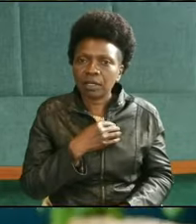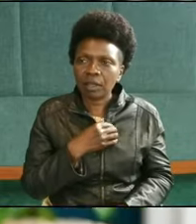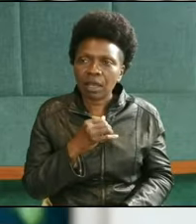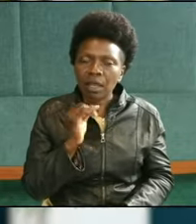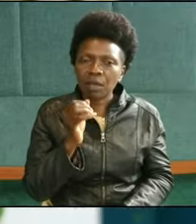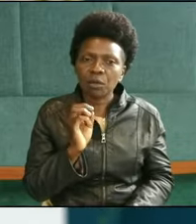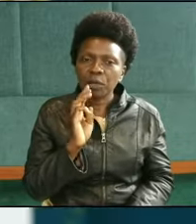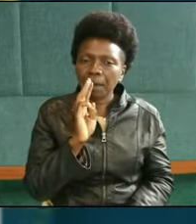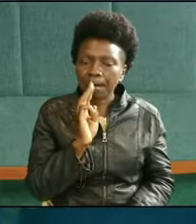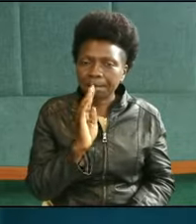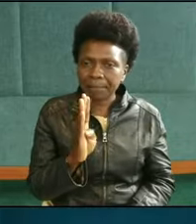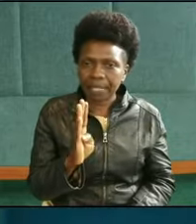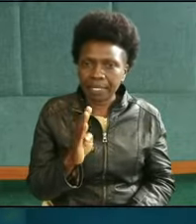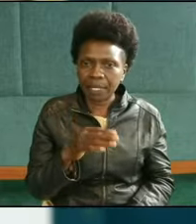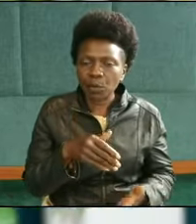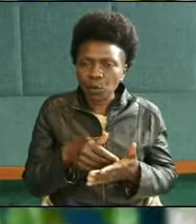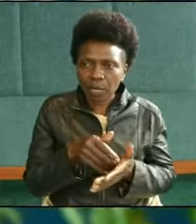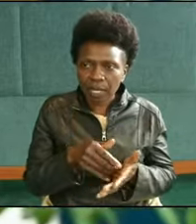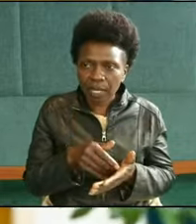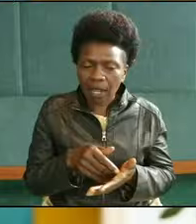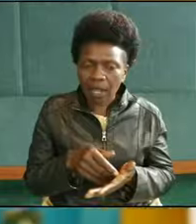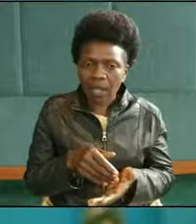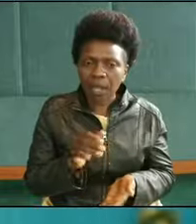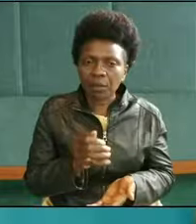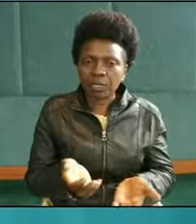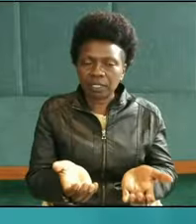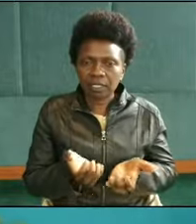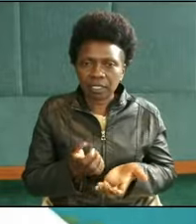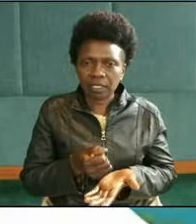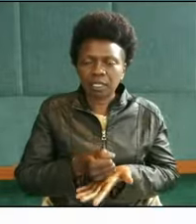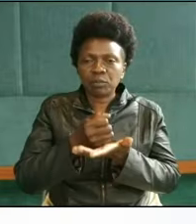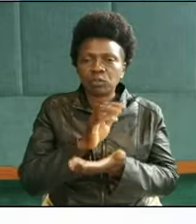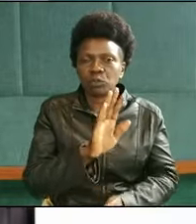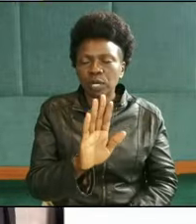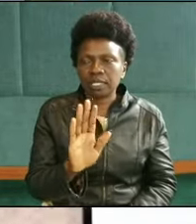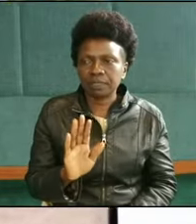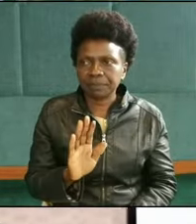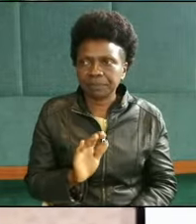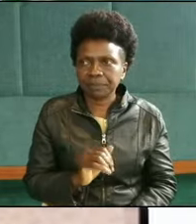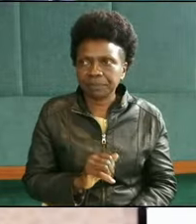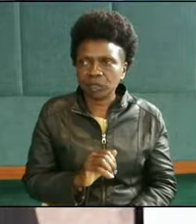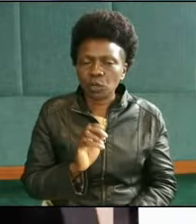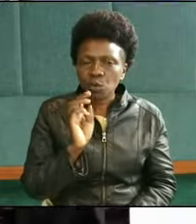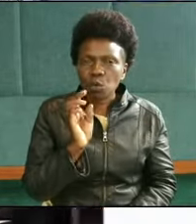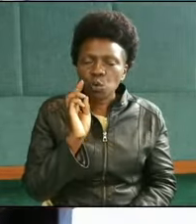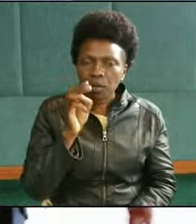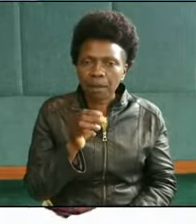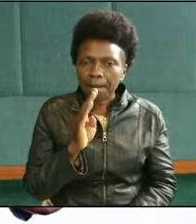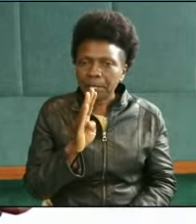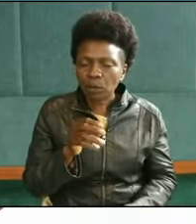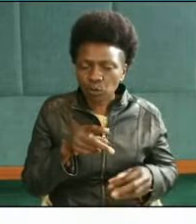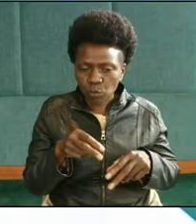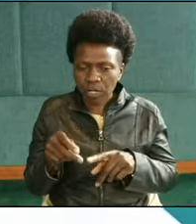your support. You will be protecting me. You will be walking with